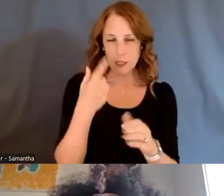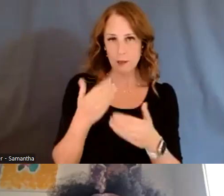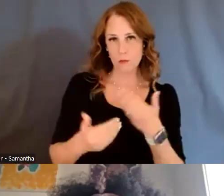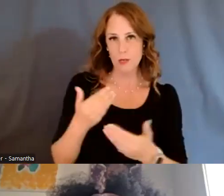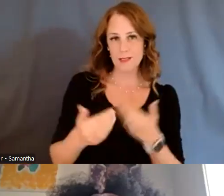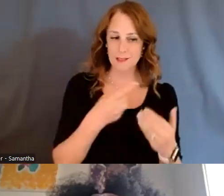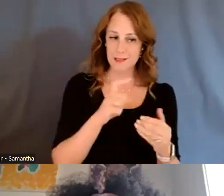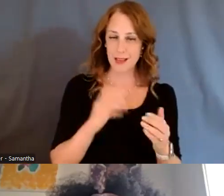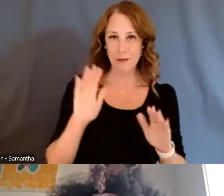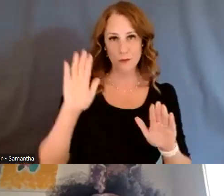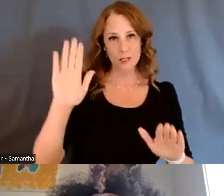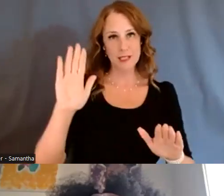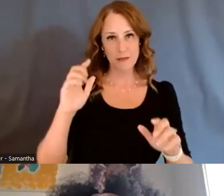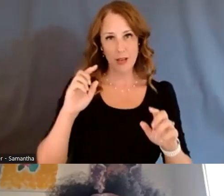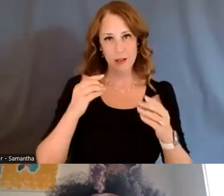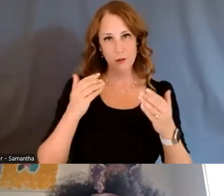testify and go forward.